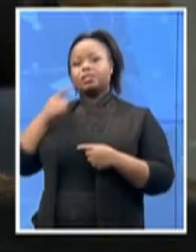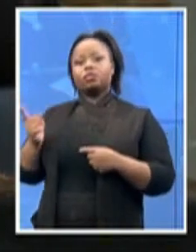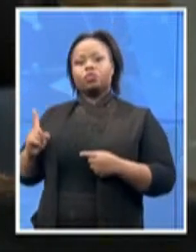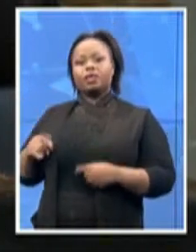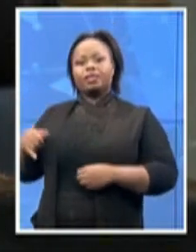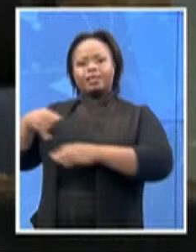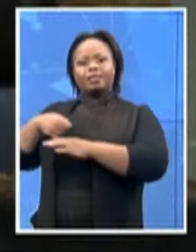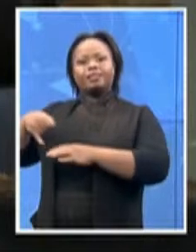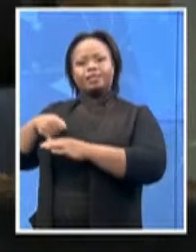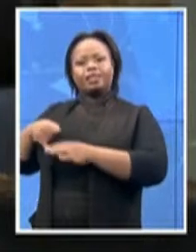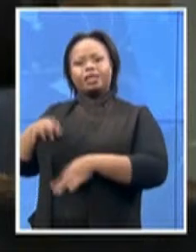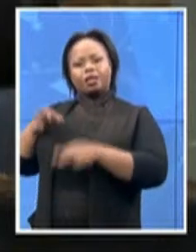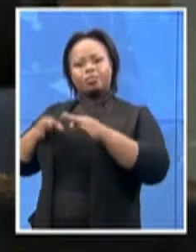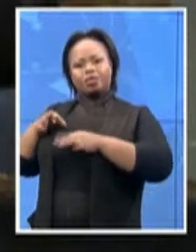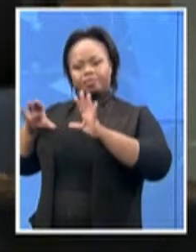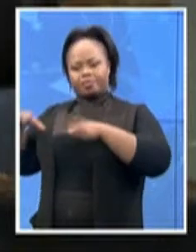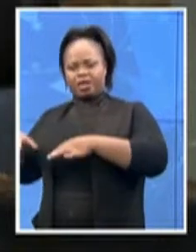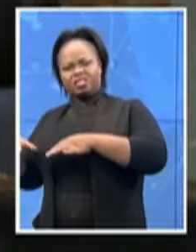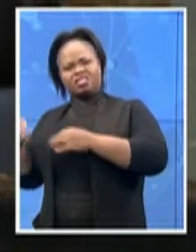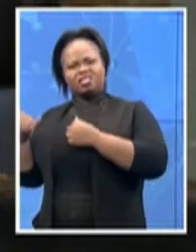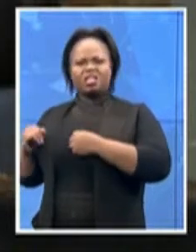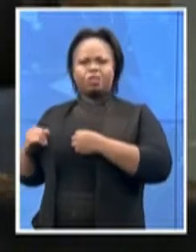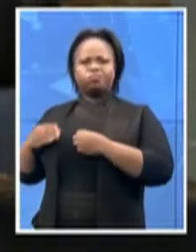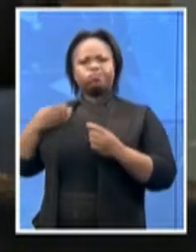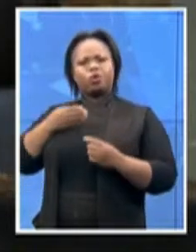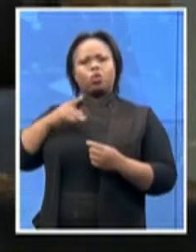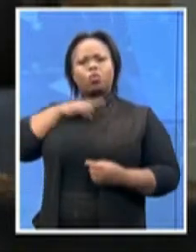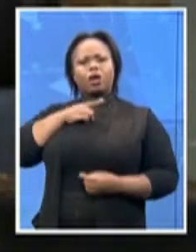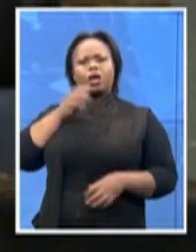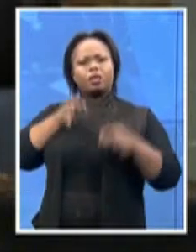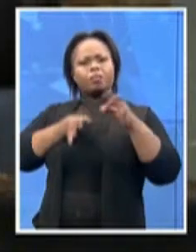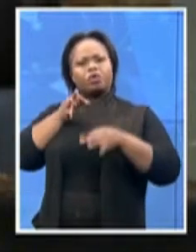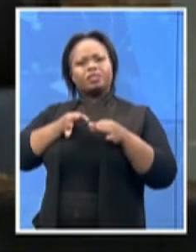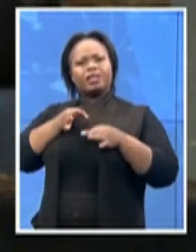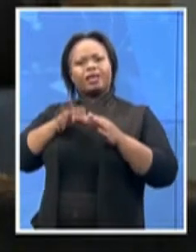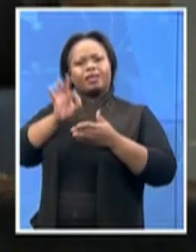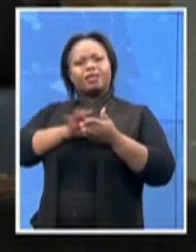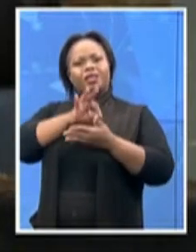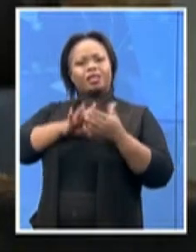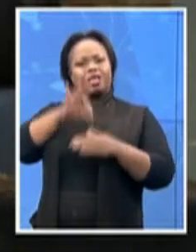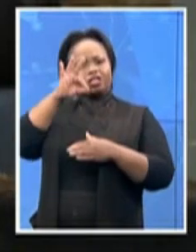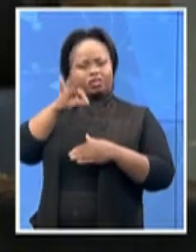those party elections are a step towards legislative bodies.